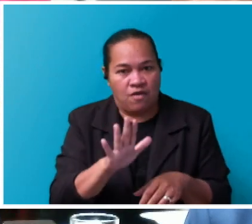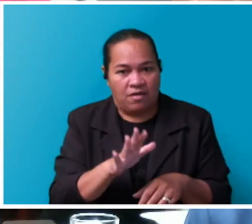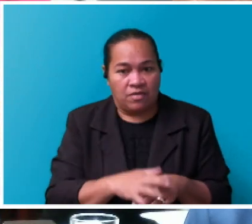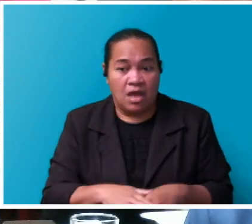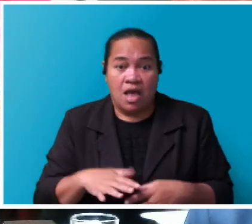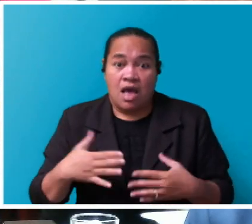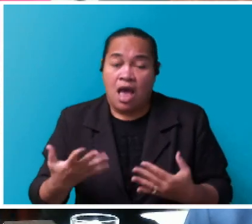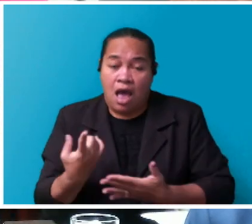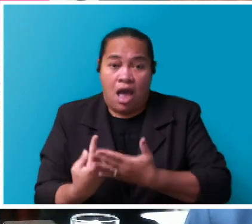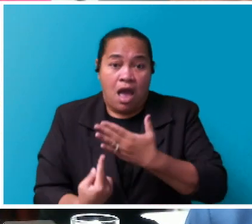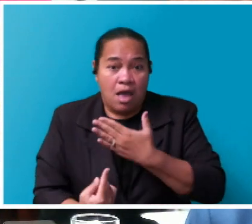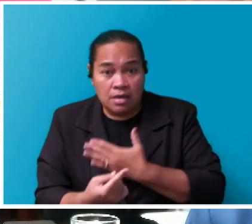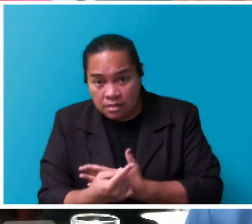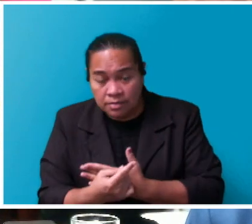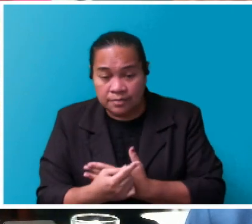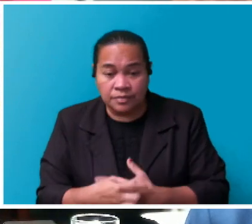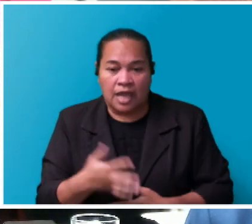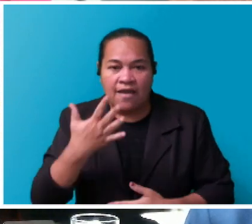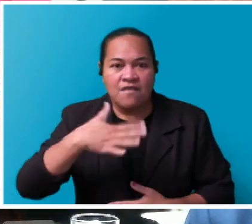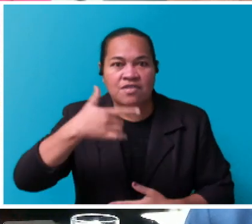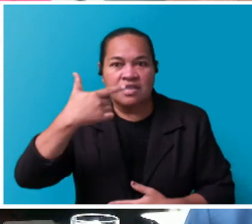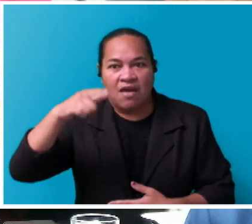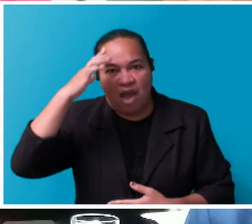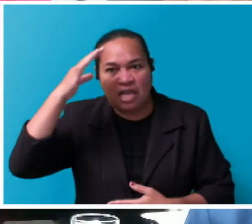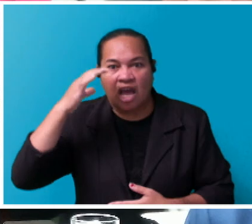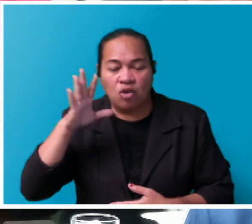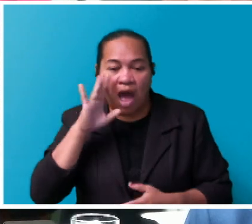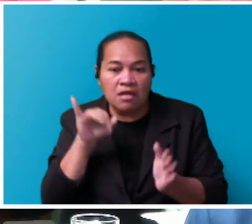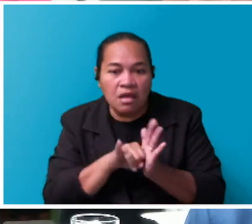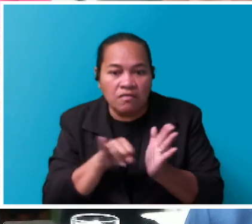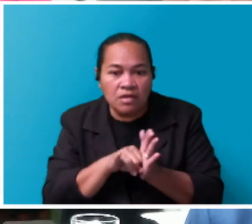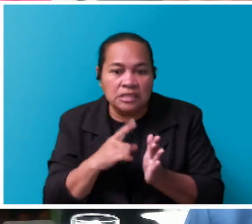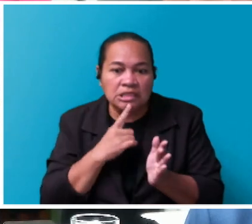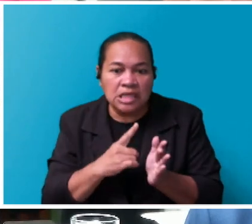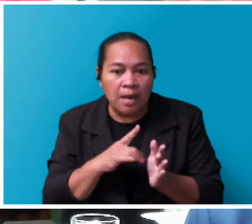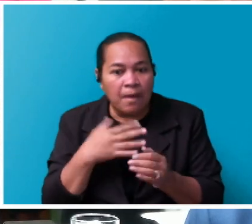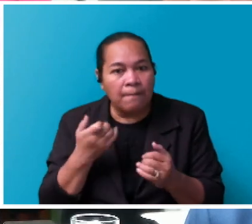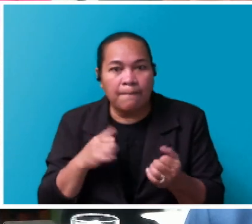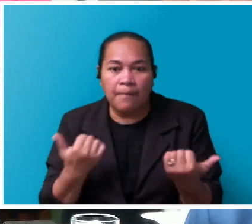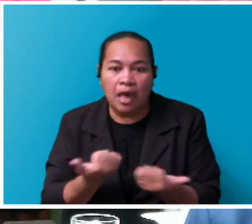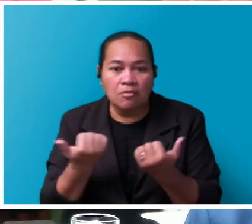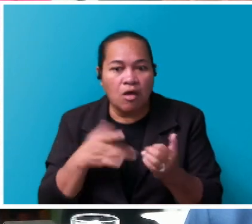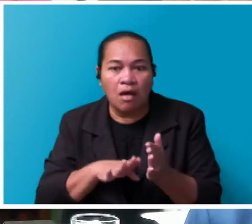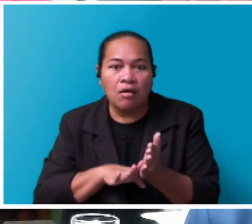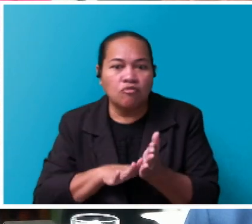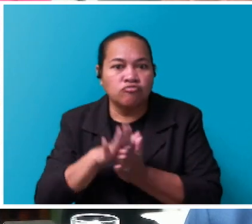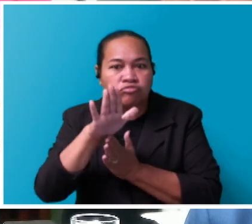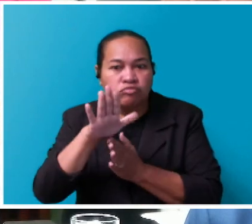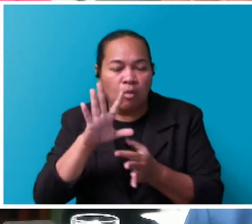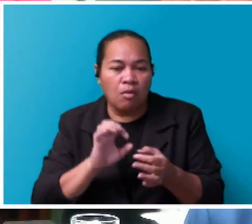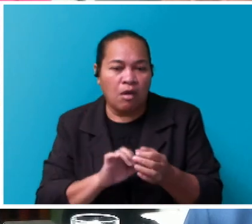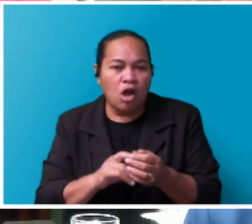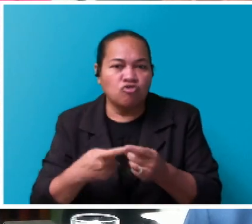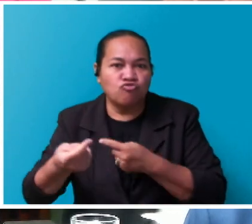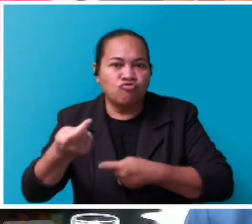Additionally, Honourable Speaker, 57 countries were identified as having significant trade surpluses with the U.S.